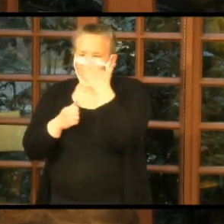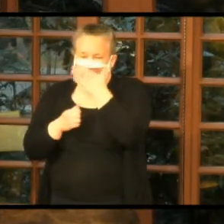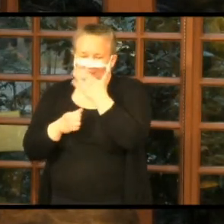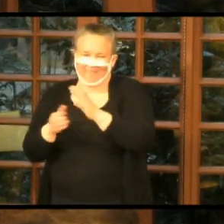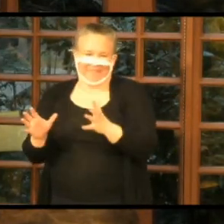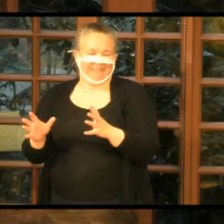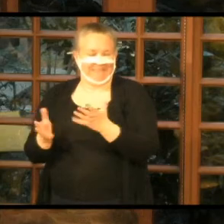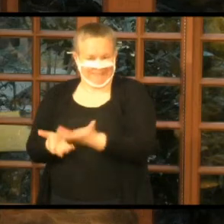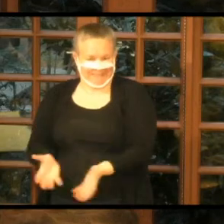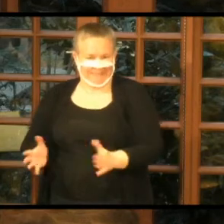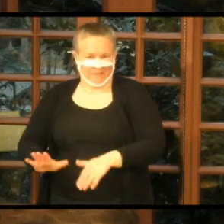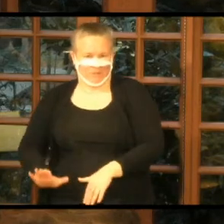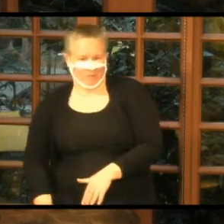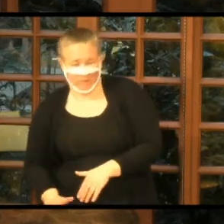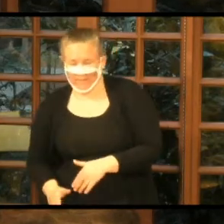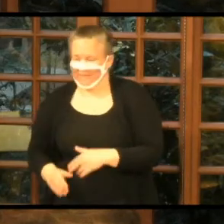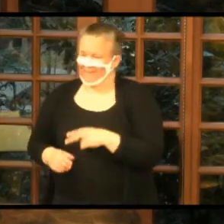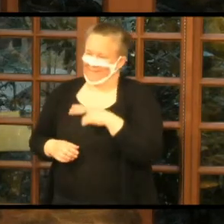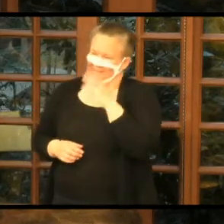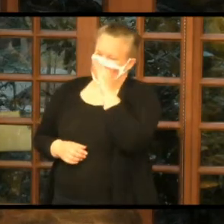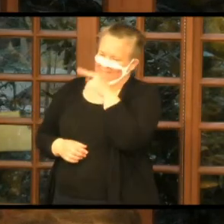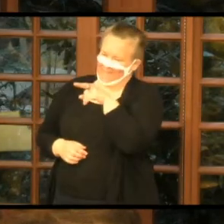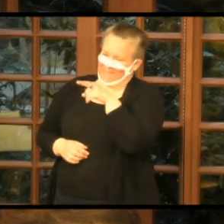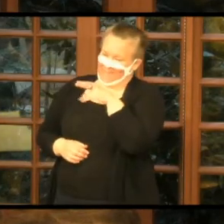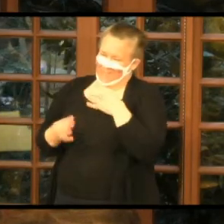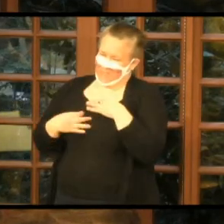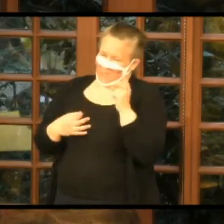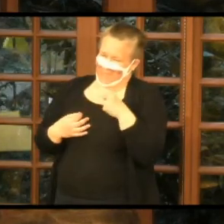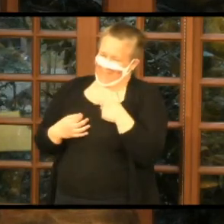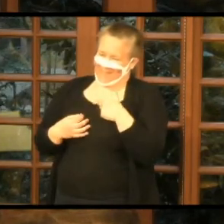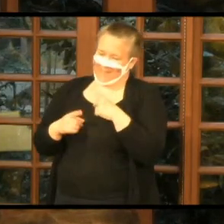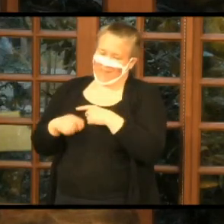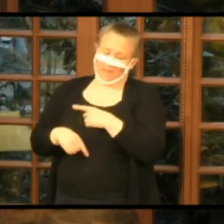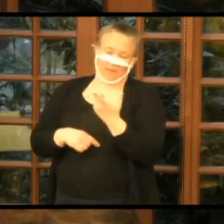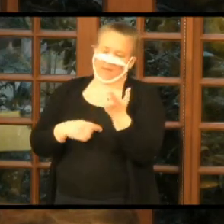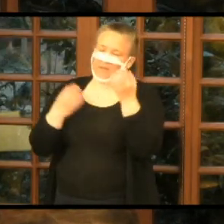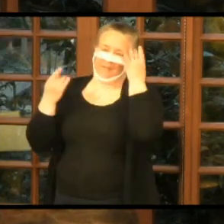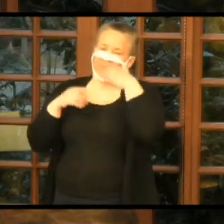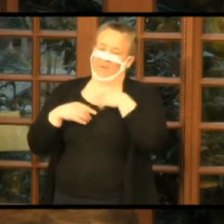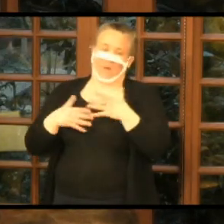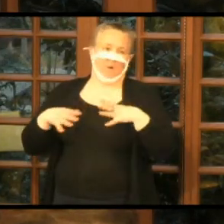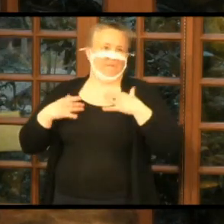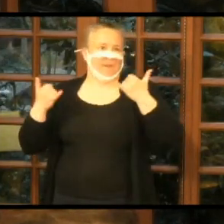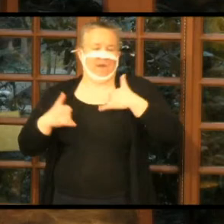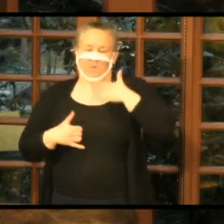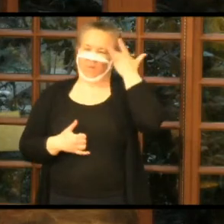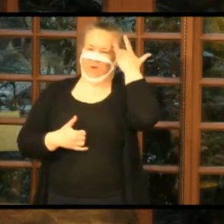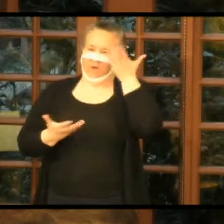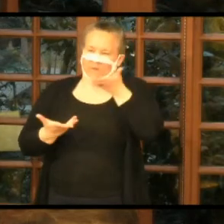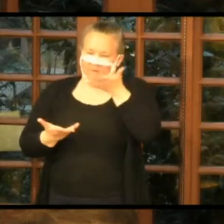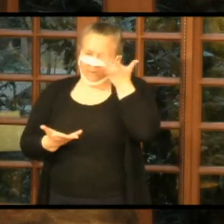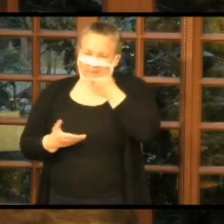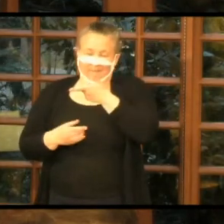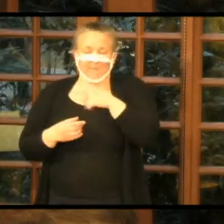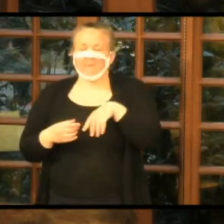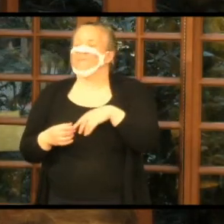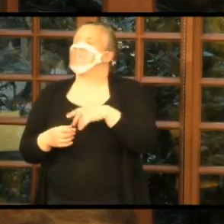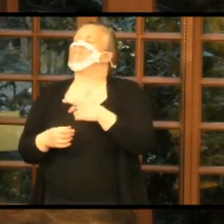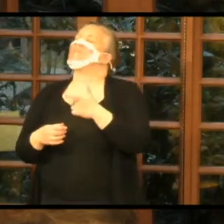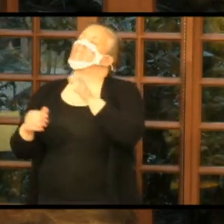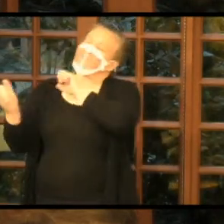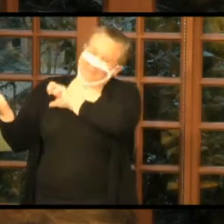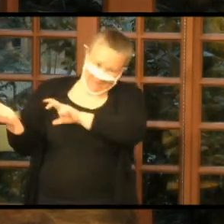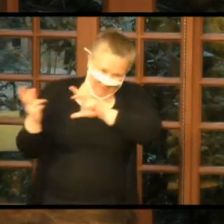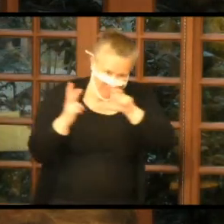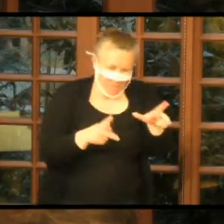She wonders if this shirt is okay, then admonishes herself for thinking about her outfit at a time like this. She returns to the quad